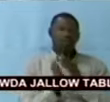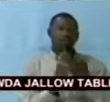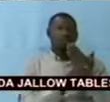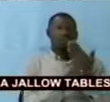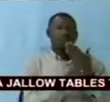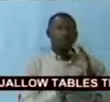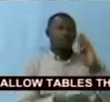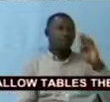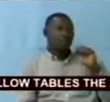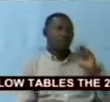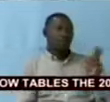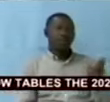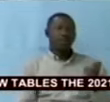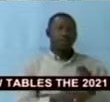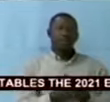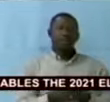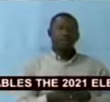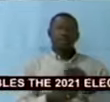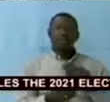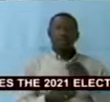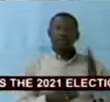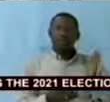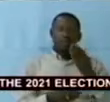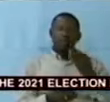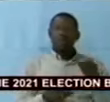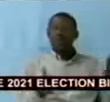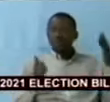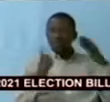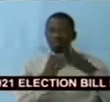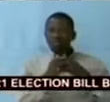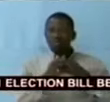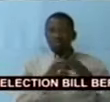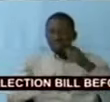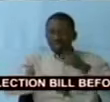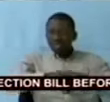And that went up to ending when it's time for judgment. When